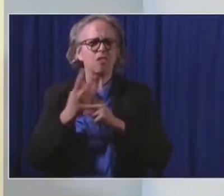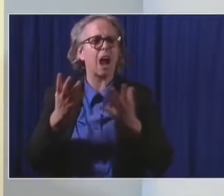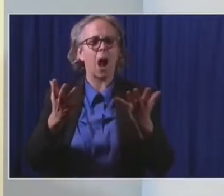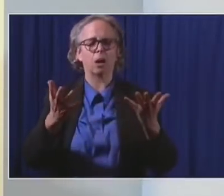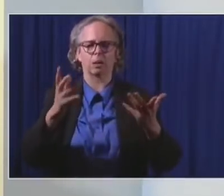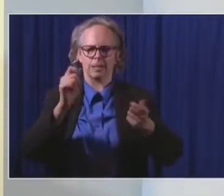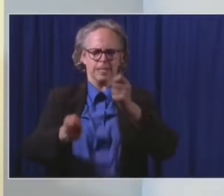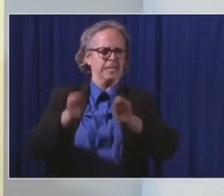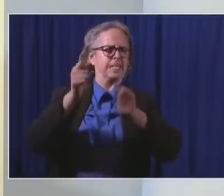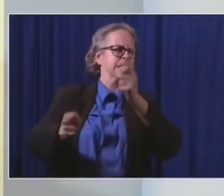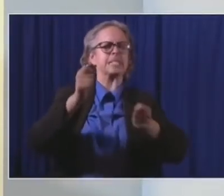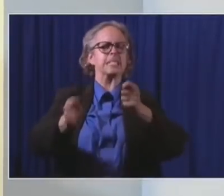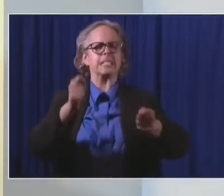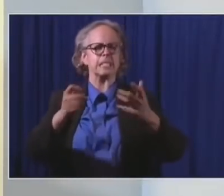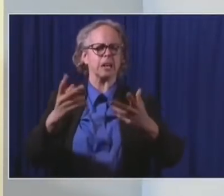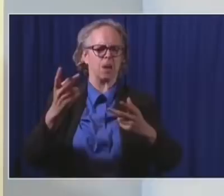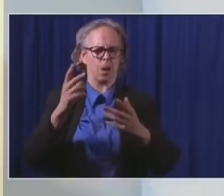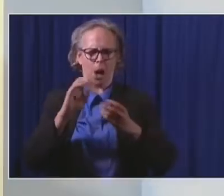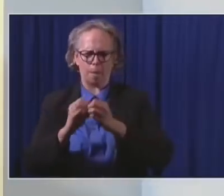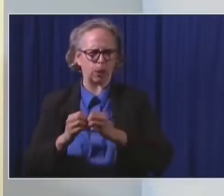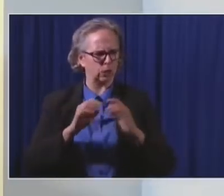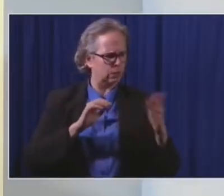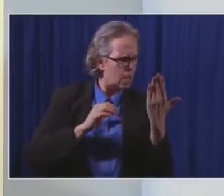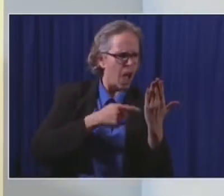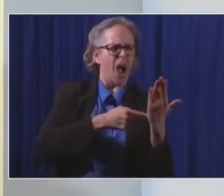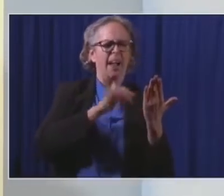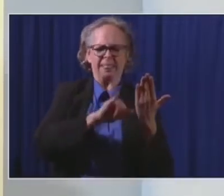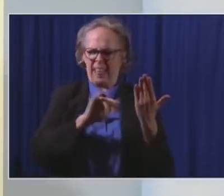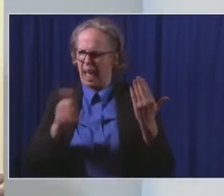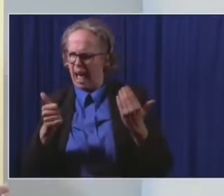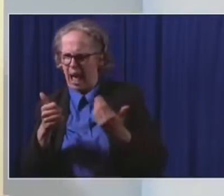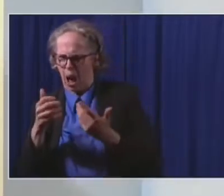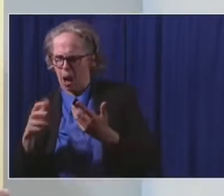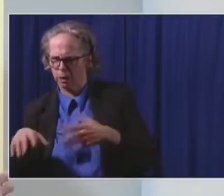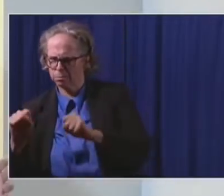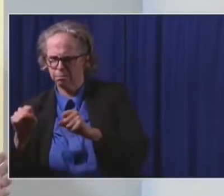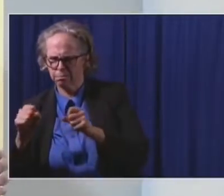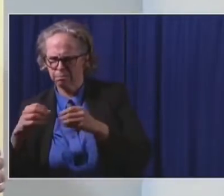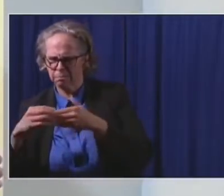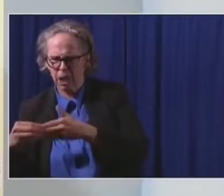This all has to come together as we're looking at how we